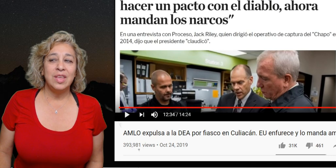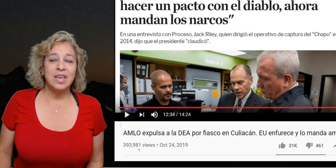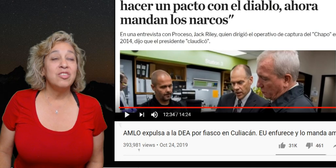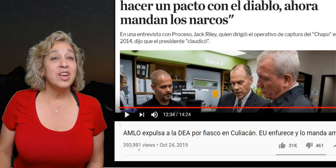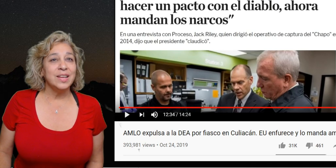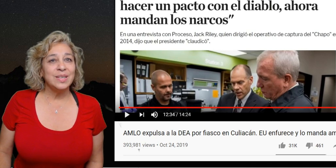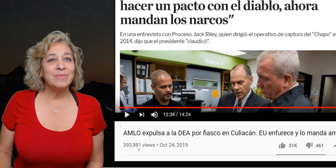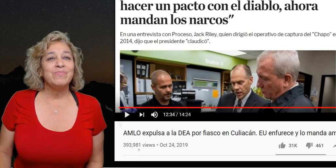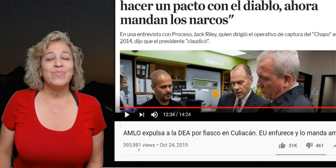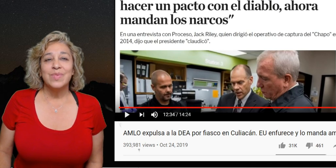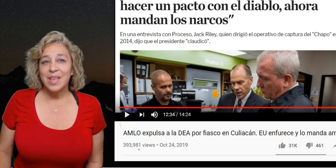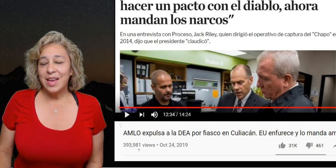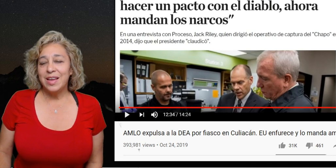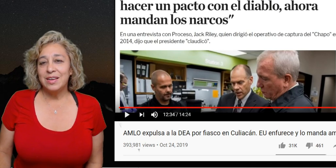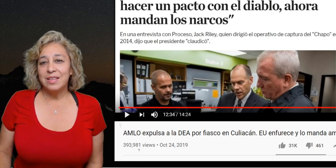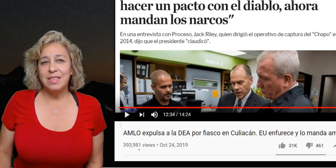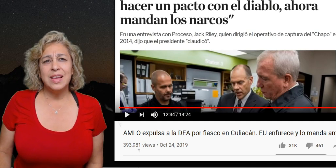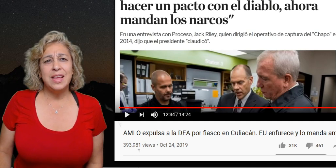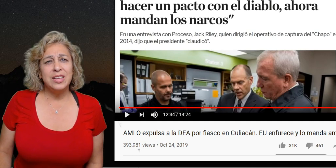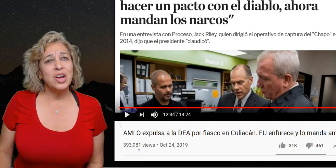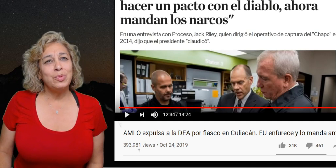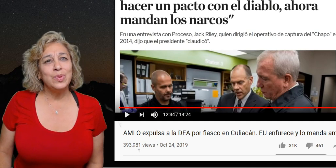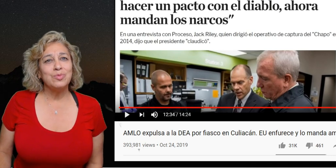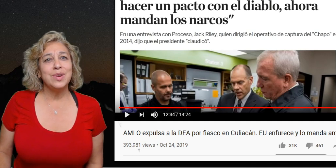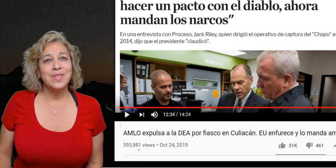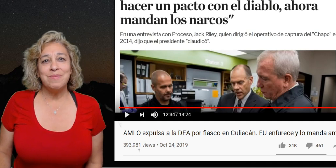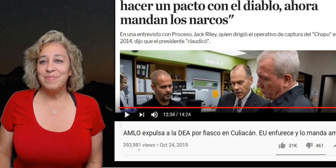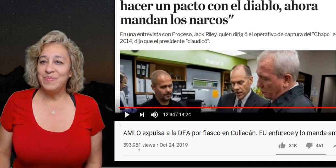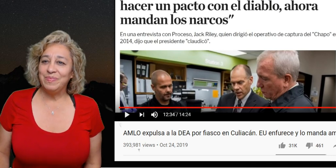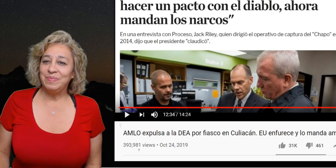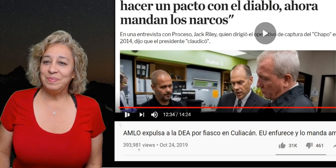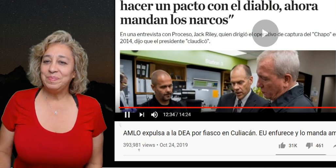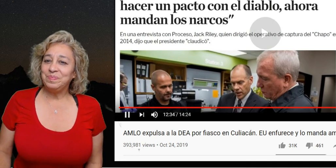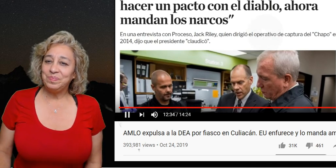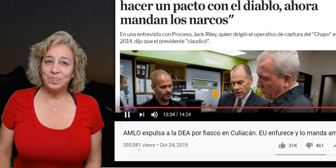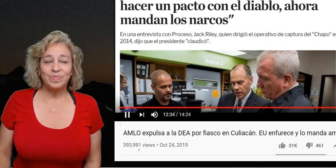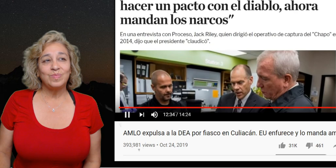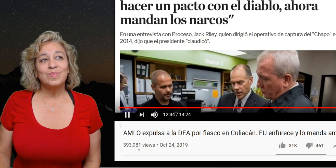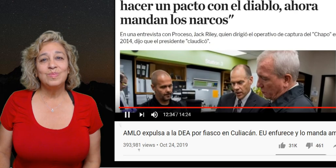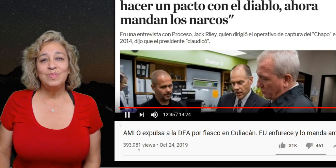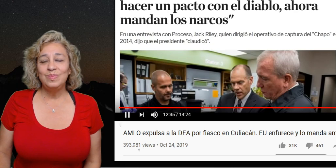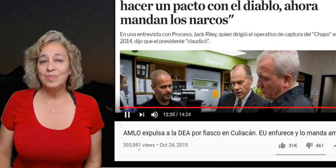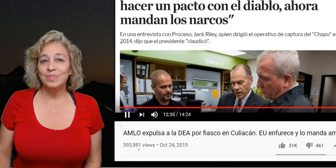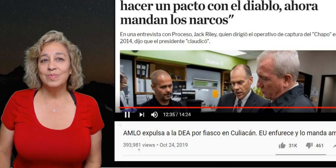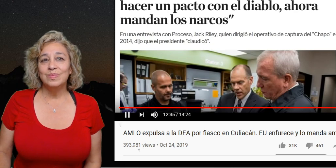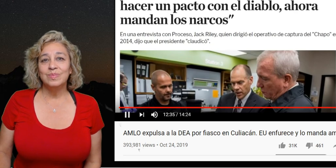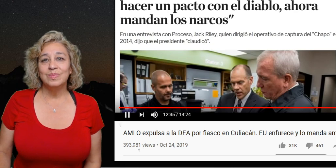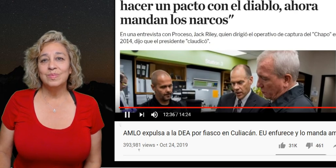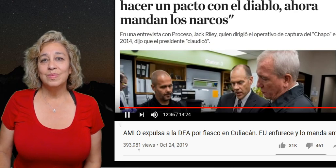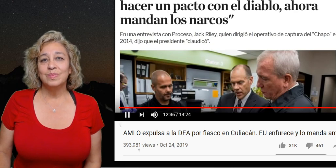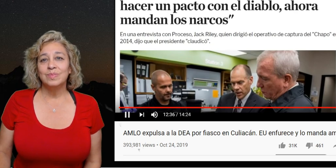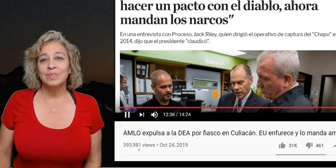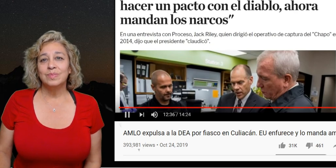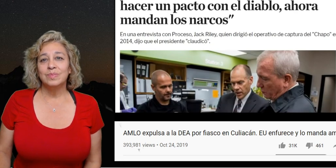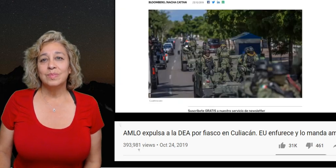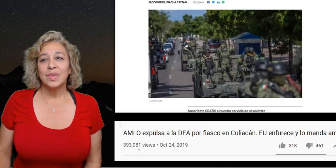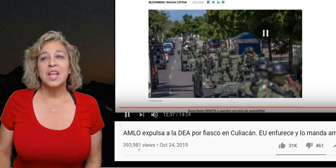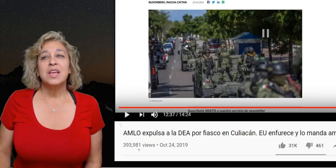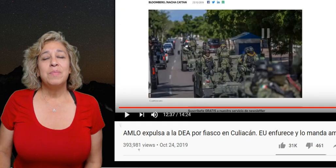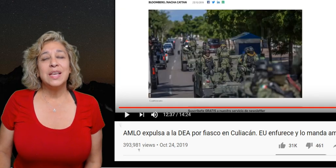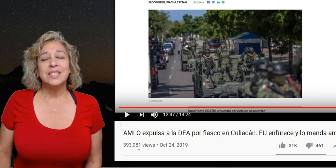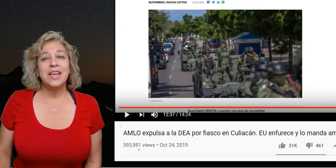on the internet, and Chapo is one of them. You know, porque a ellos nos están